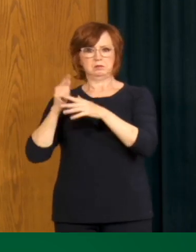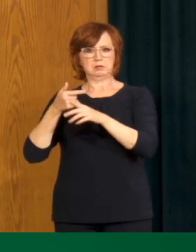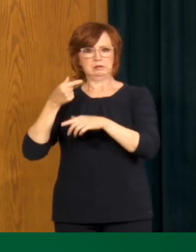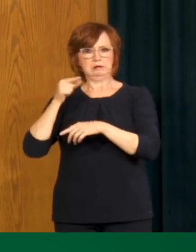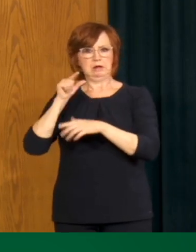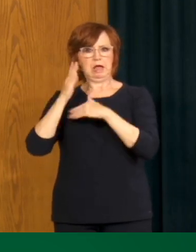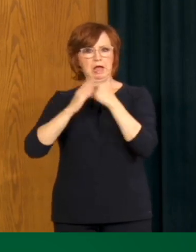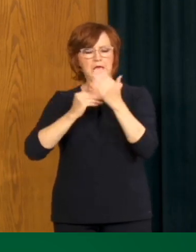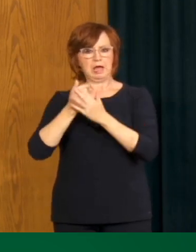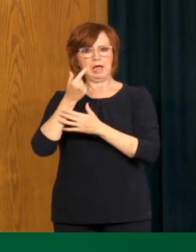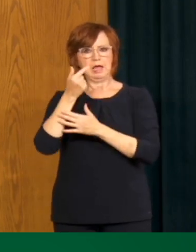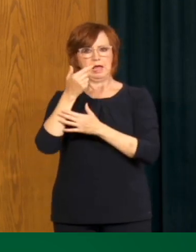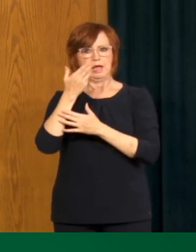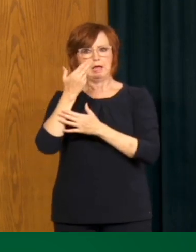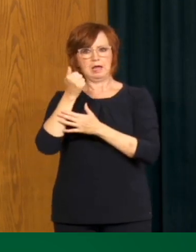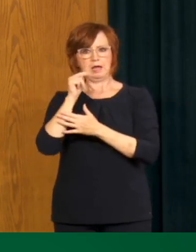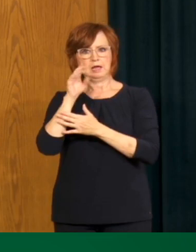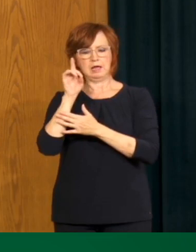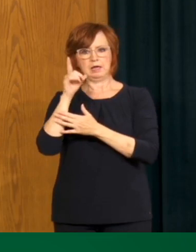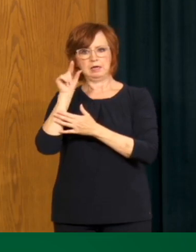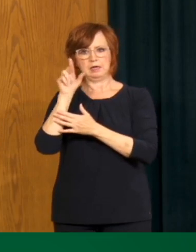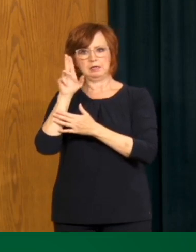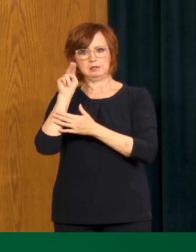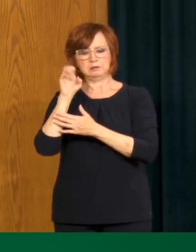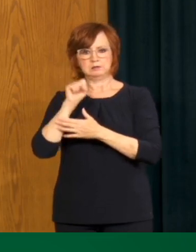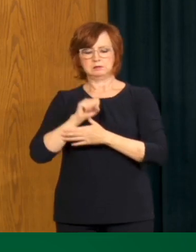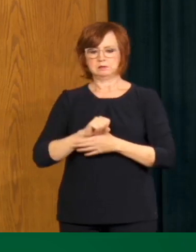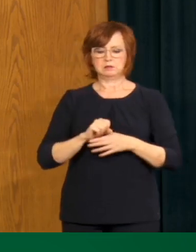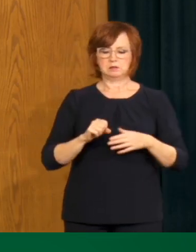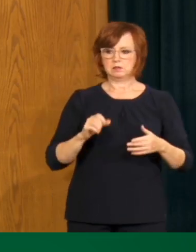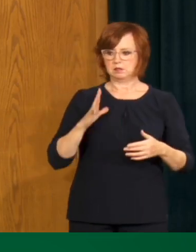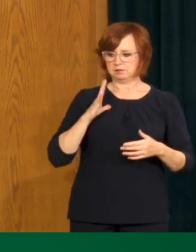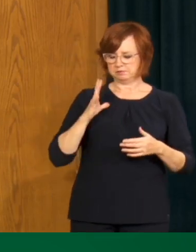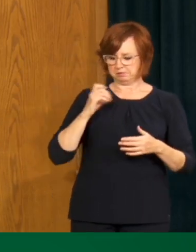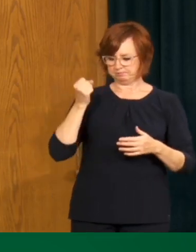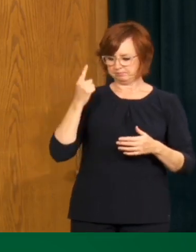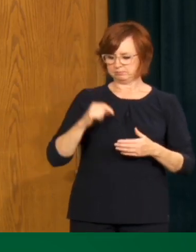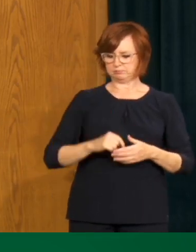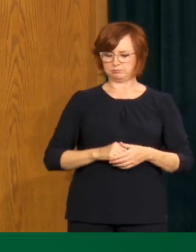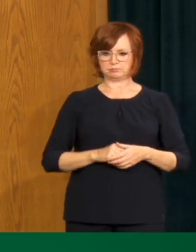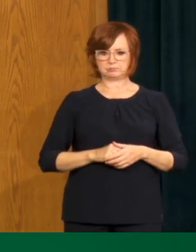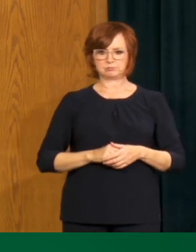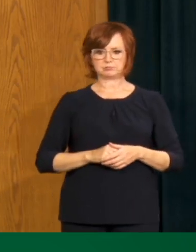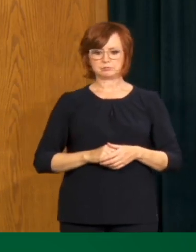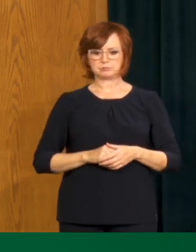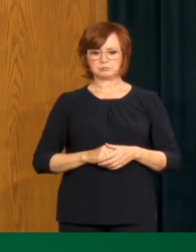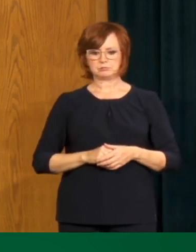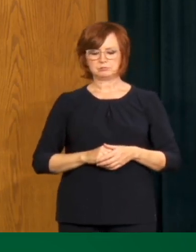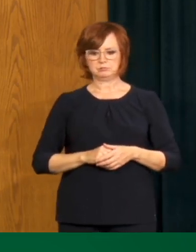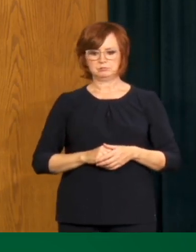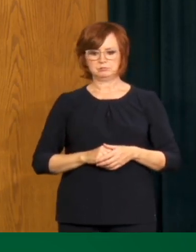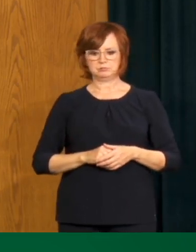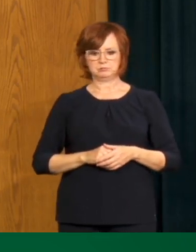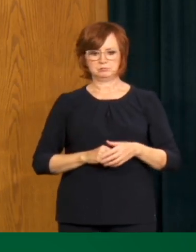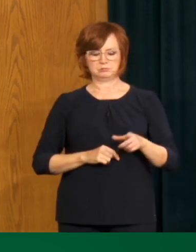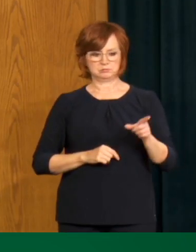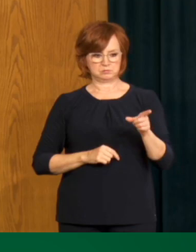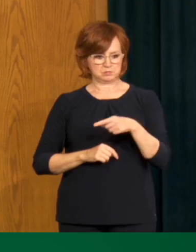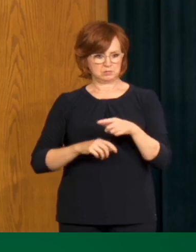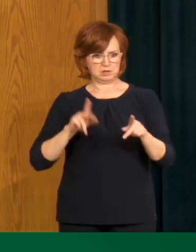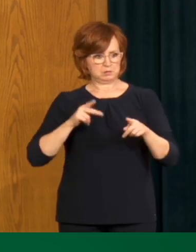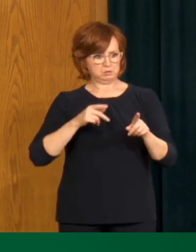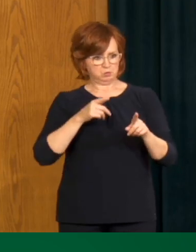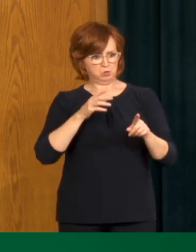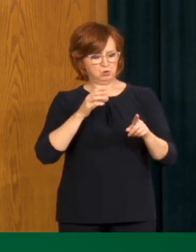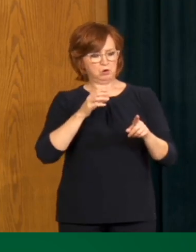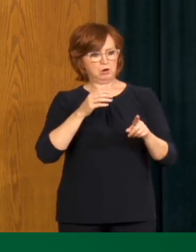to exercise the autonomy on behalf of the people of the province, in this case, a law-abiding firearms owner, we will take every opportunity